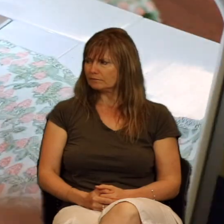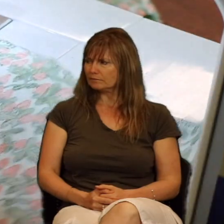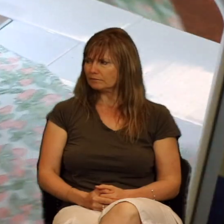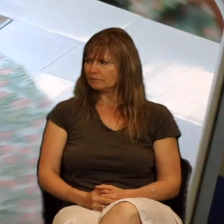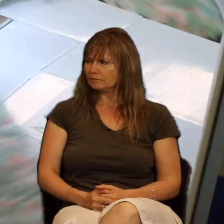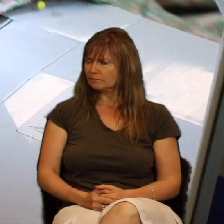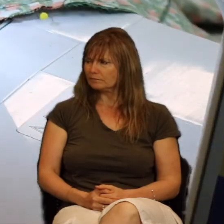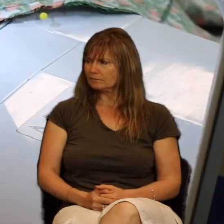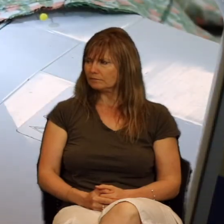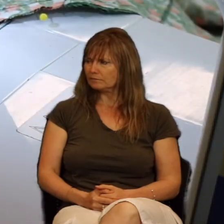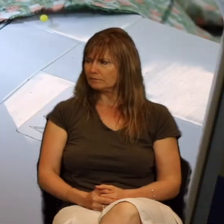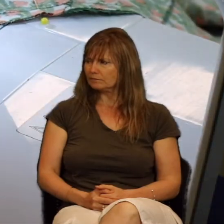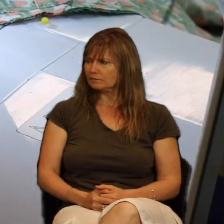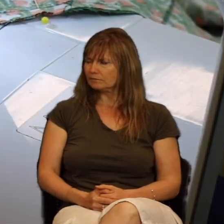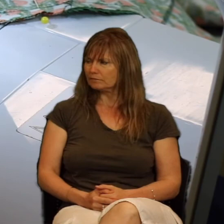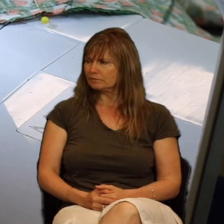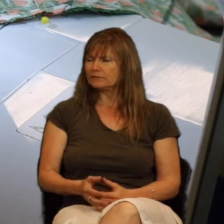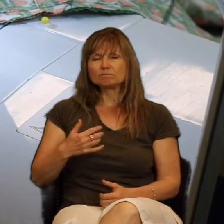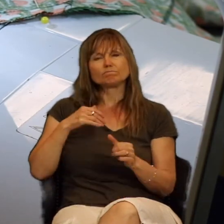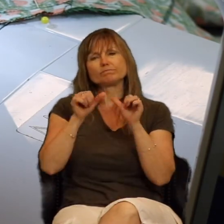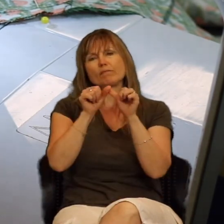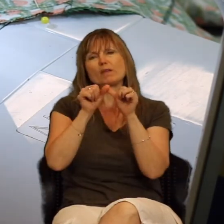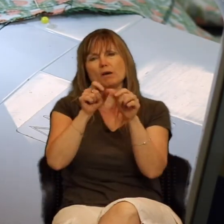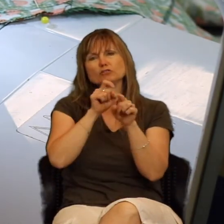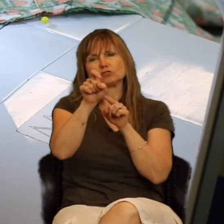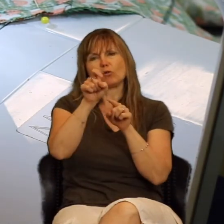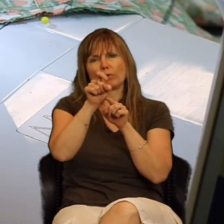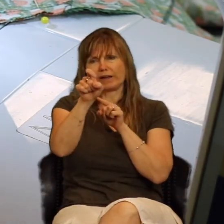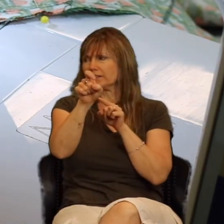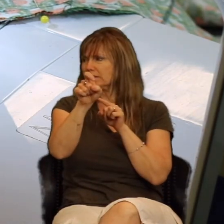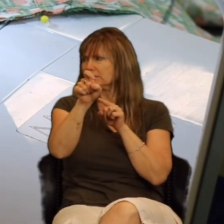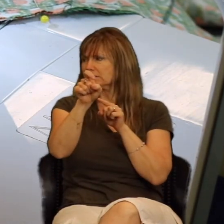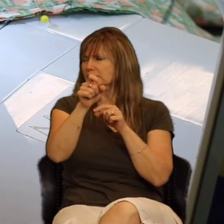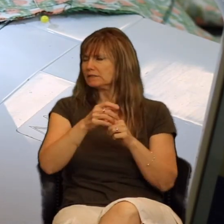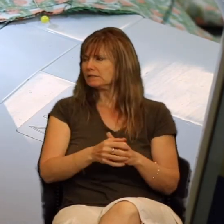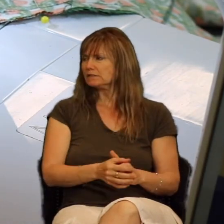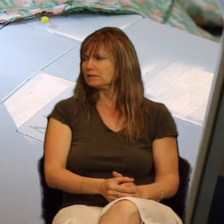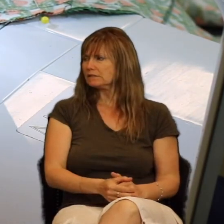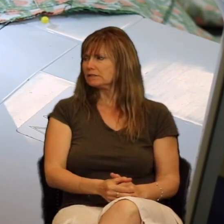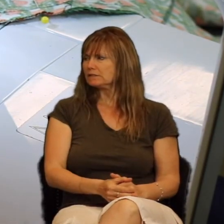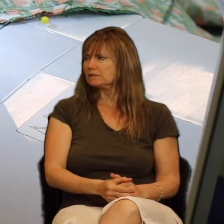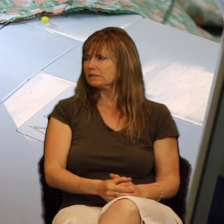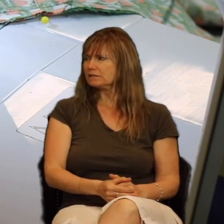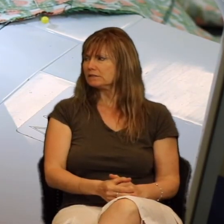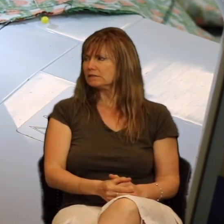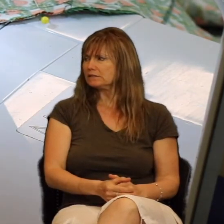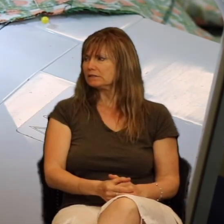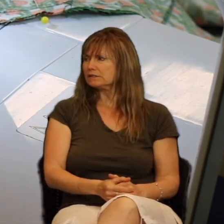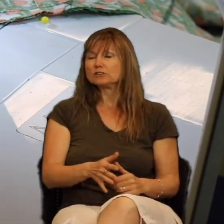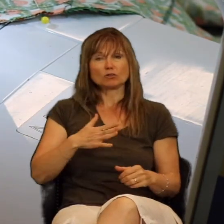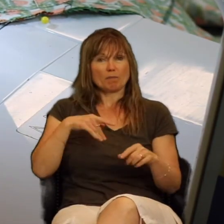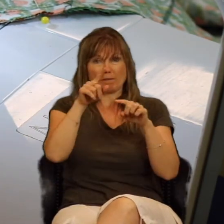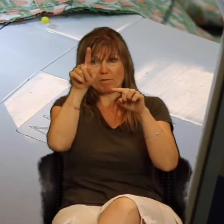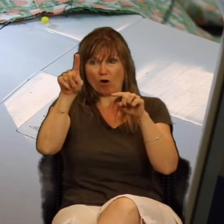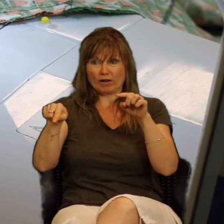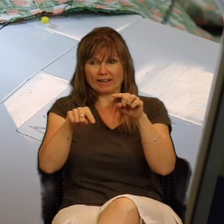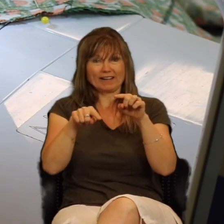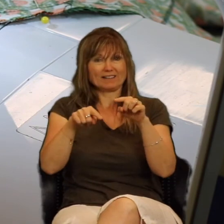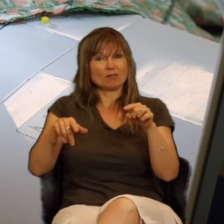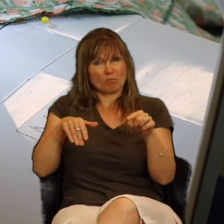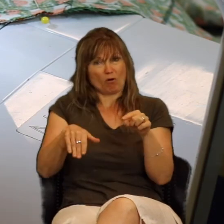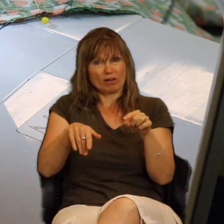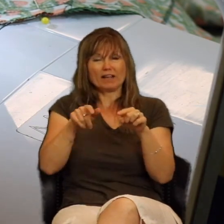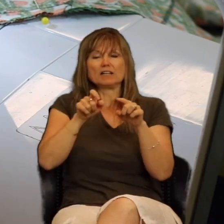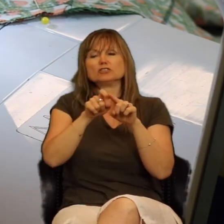I'm just going to keep on sewing around the edge. So I'm sewing around my pocket edge all the way